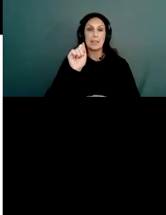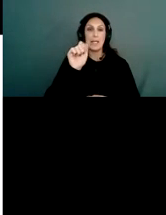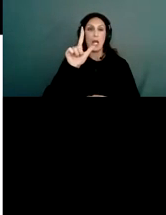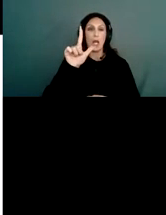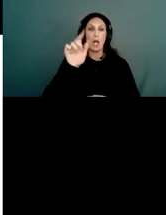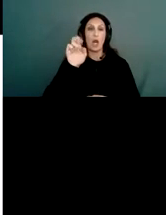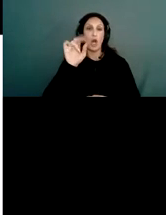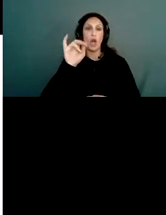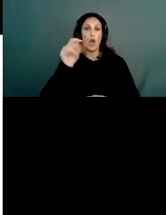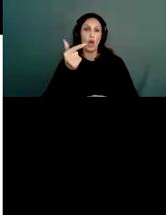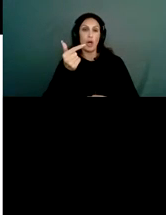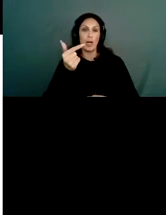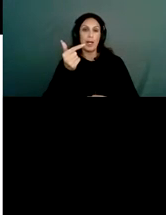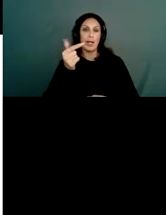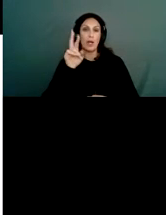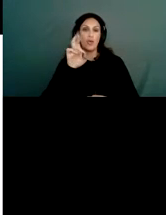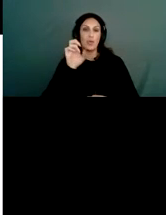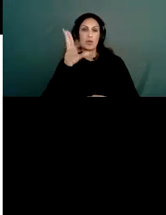lexialearningresources.com,